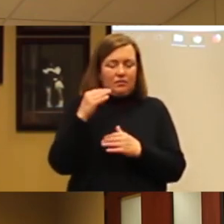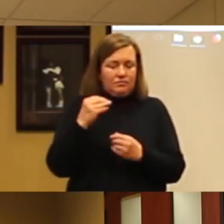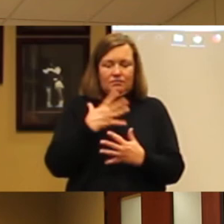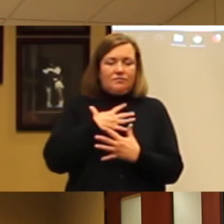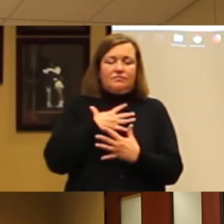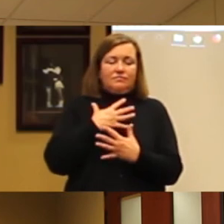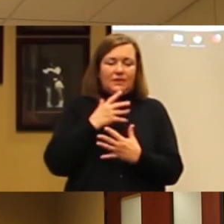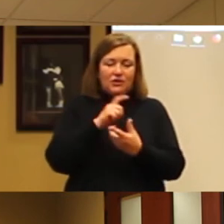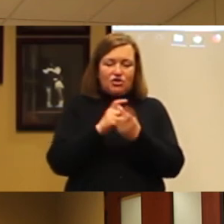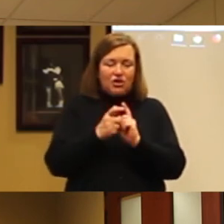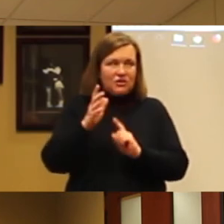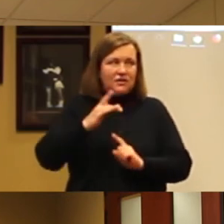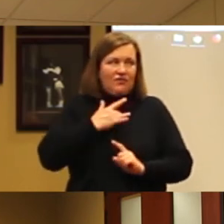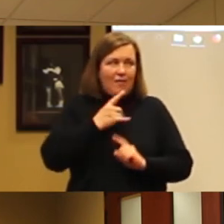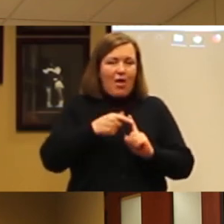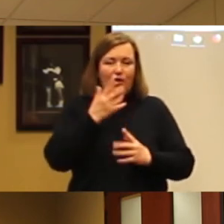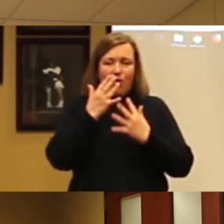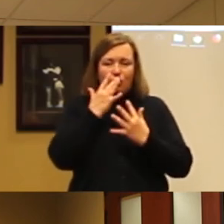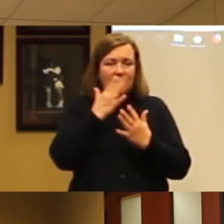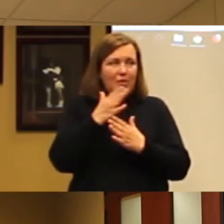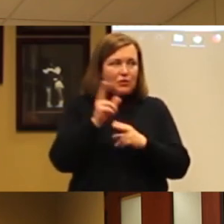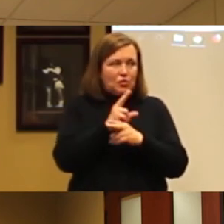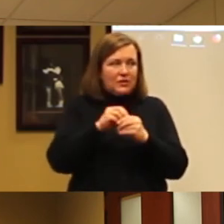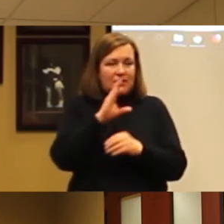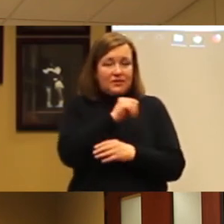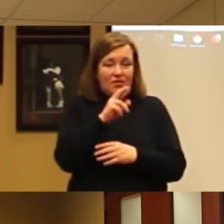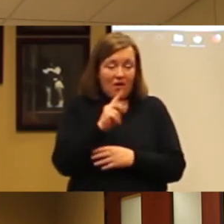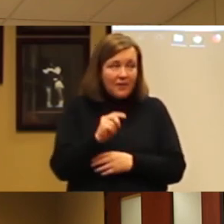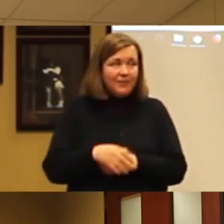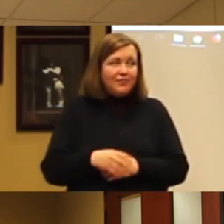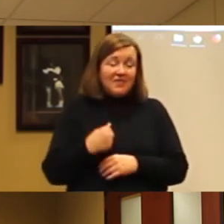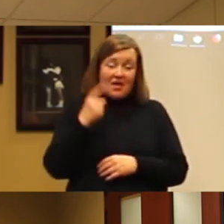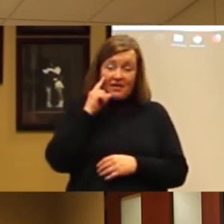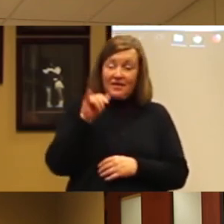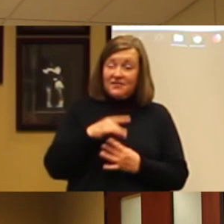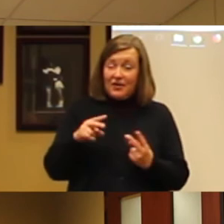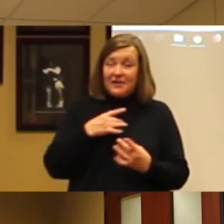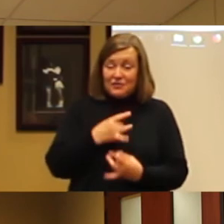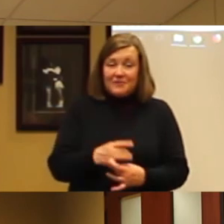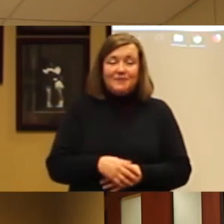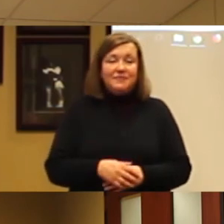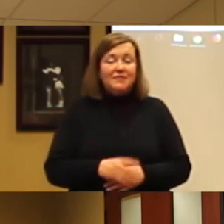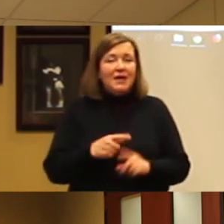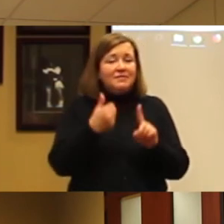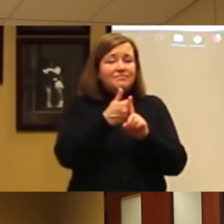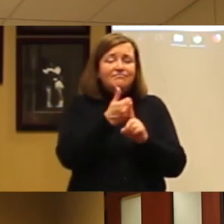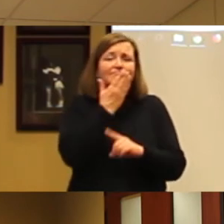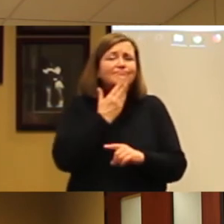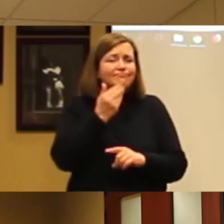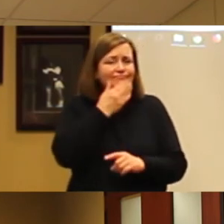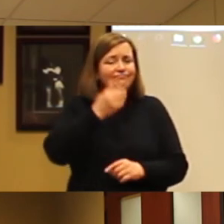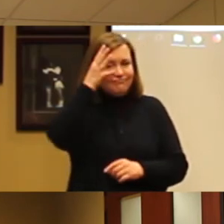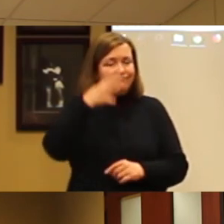about the colors he was going to use in his art, which I think is pretty interesting. But he's a very sweet man also.